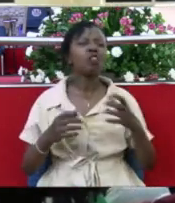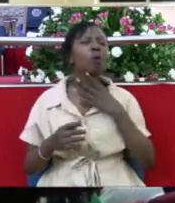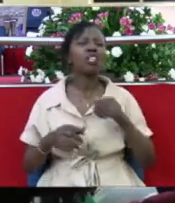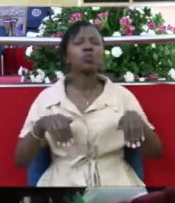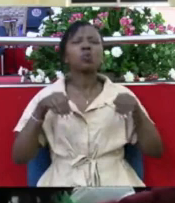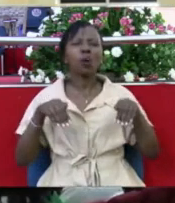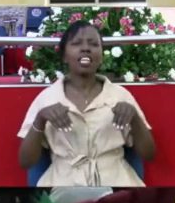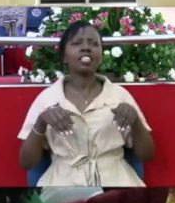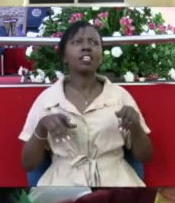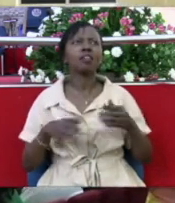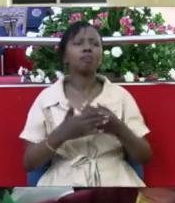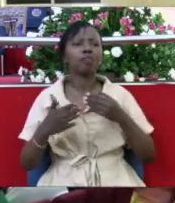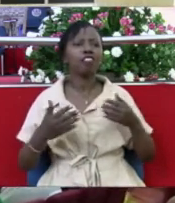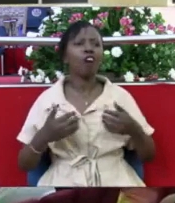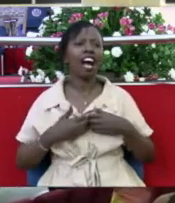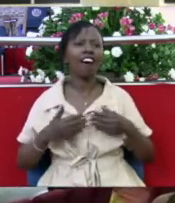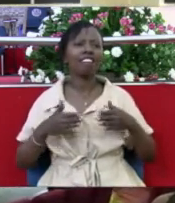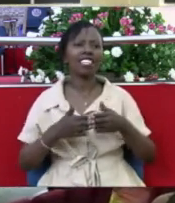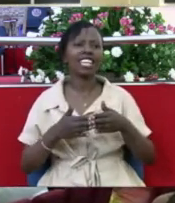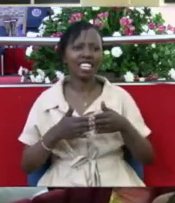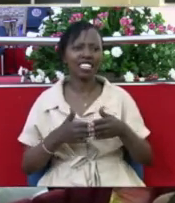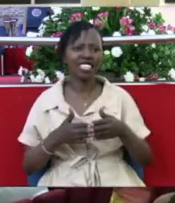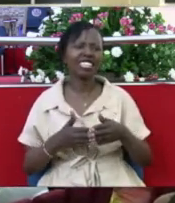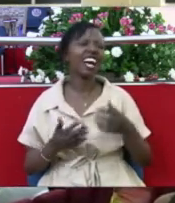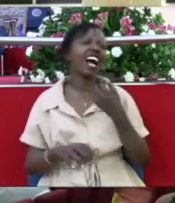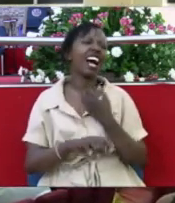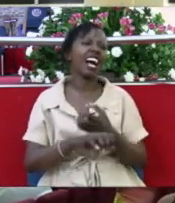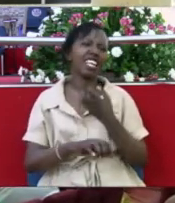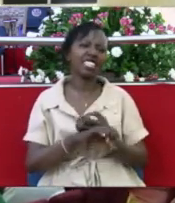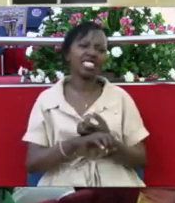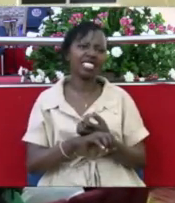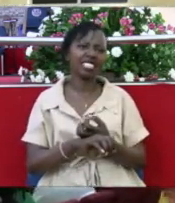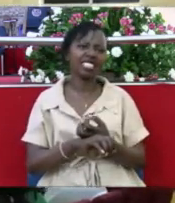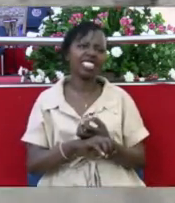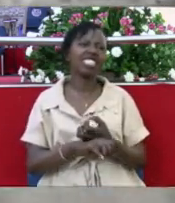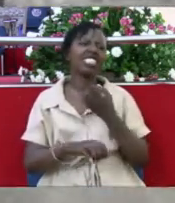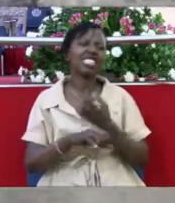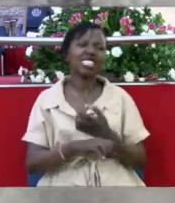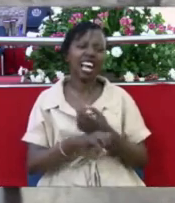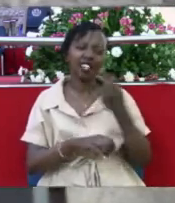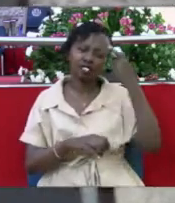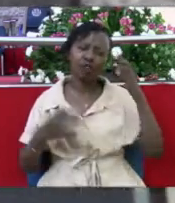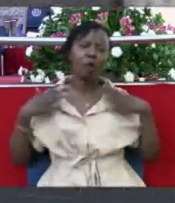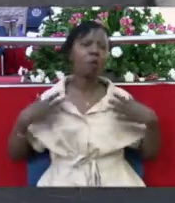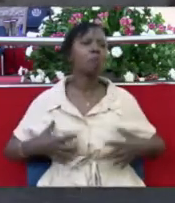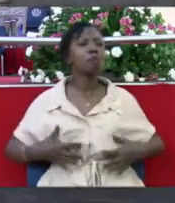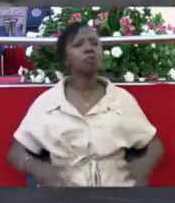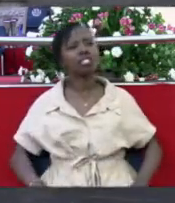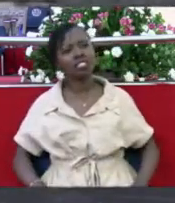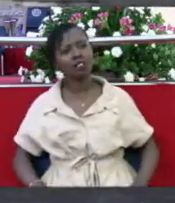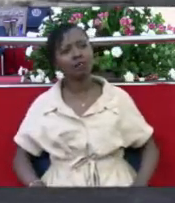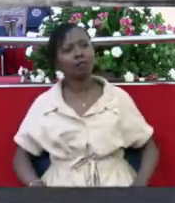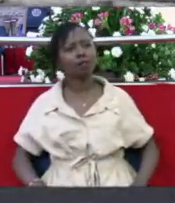young people. It is inconveniencing on your body. It is inconveniencing